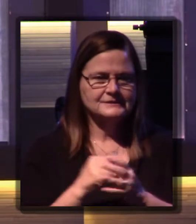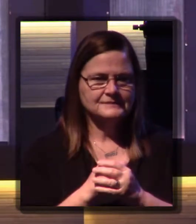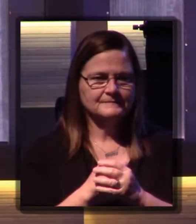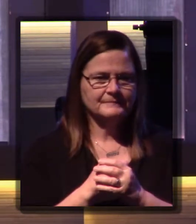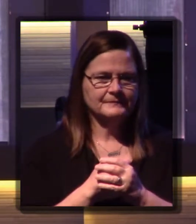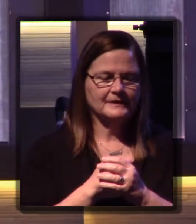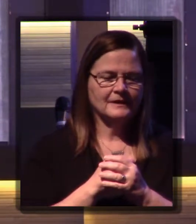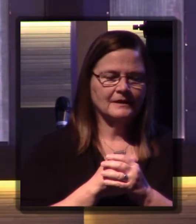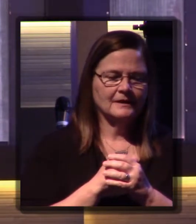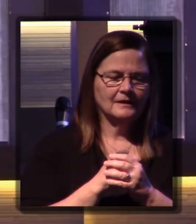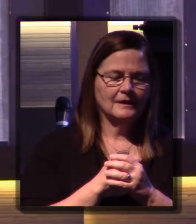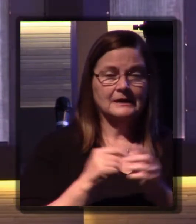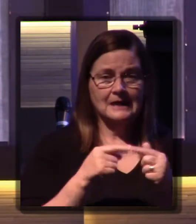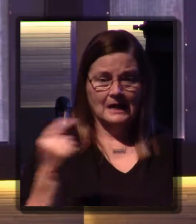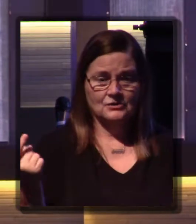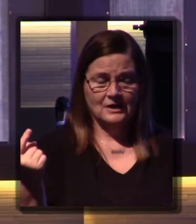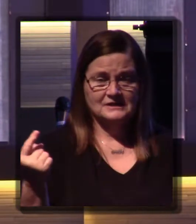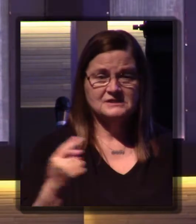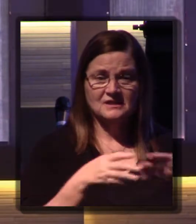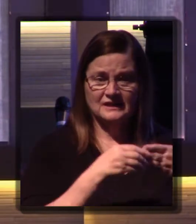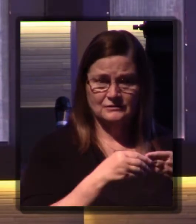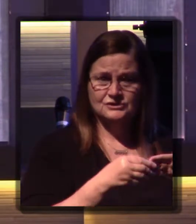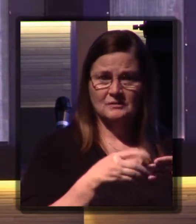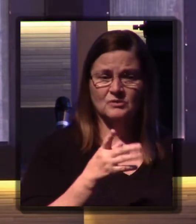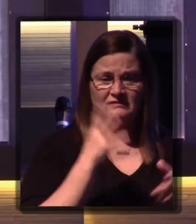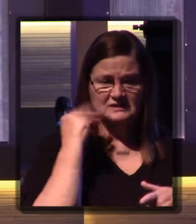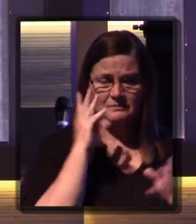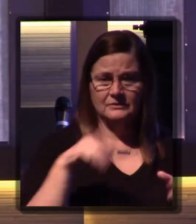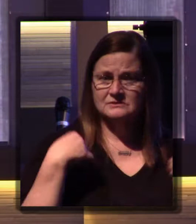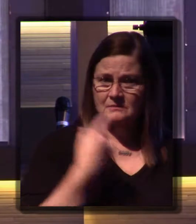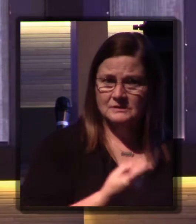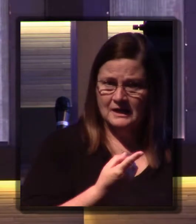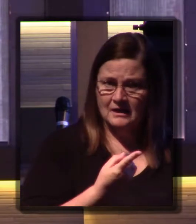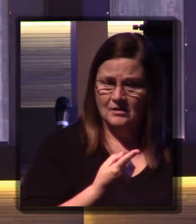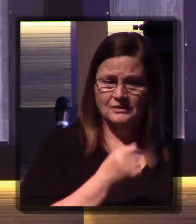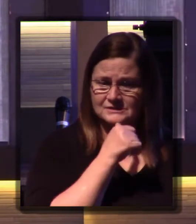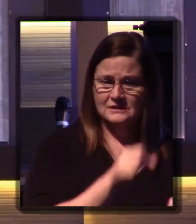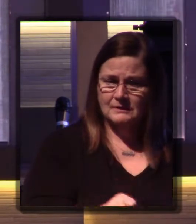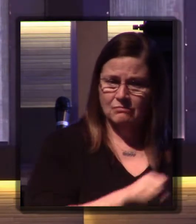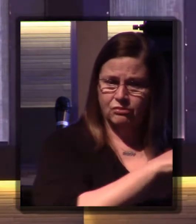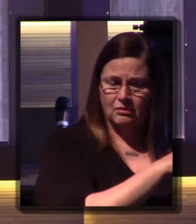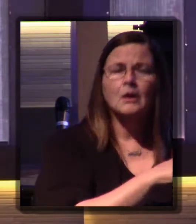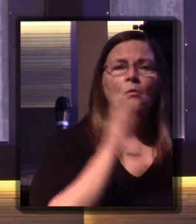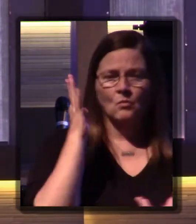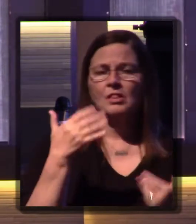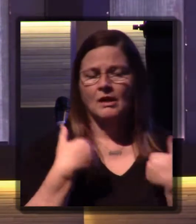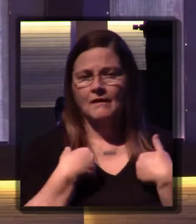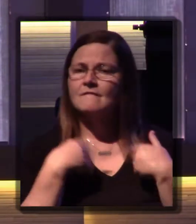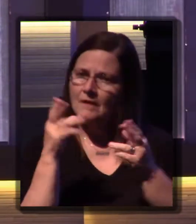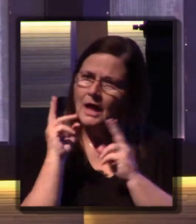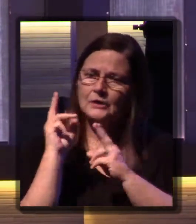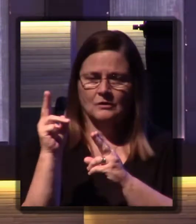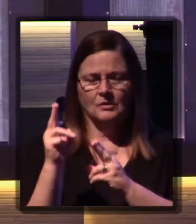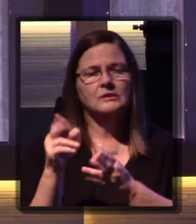basically what he's saying here is that in contrast to the leadership that we've known that will no longer be functioning, we are going to have noble